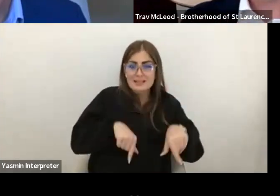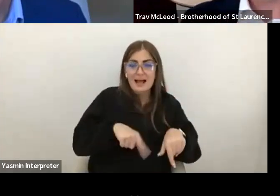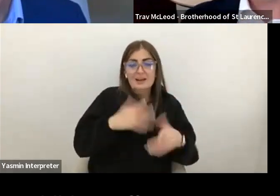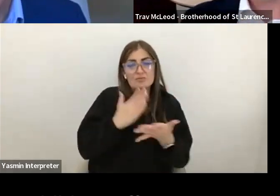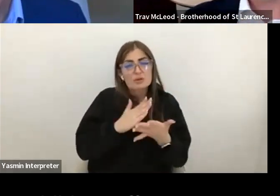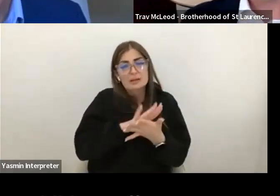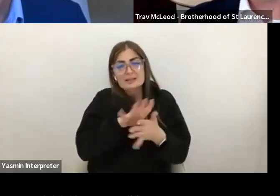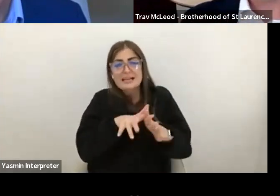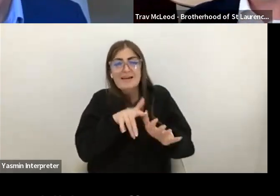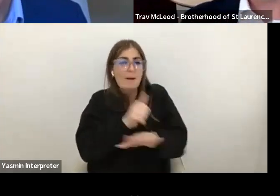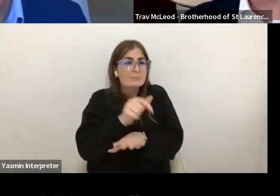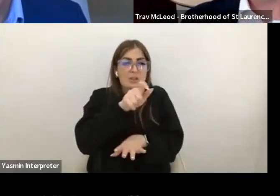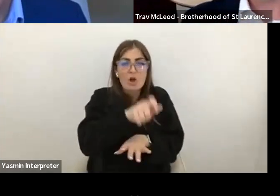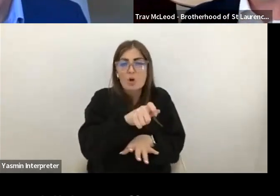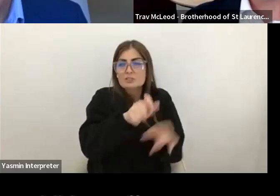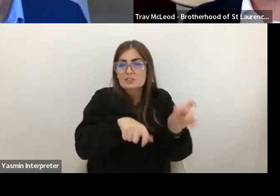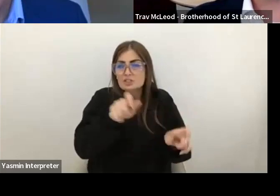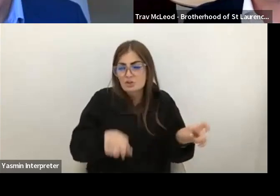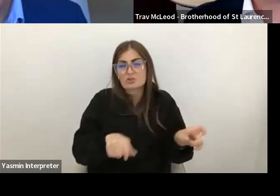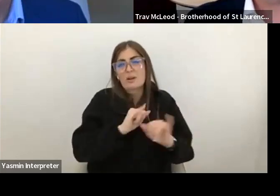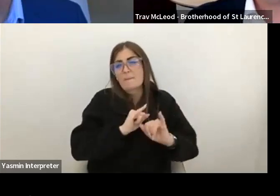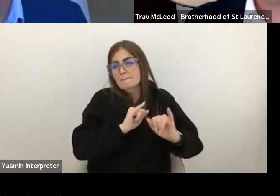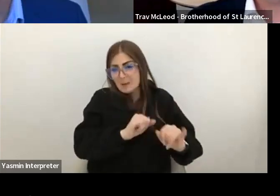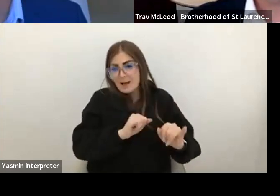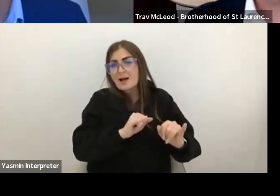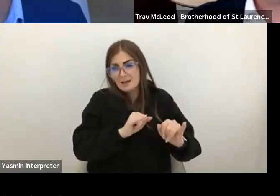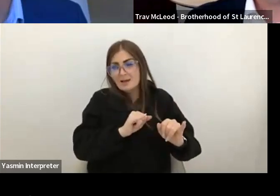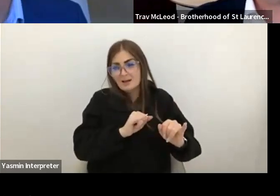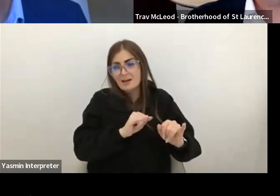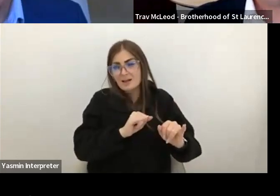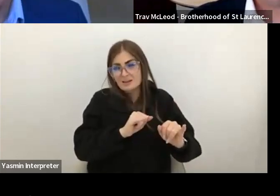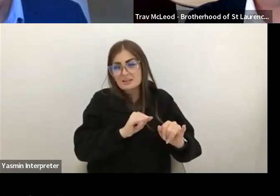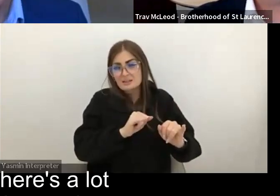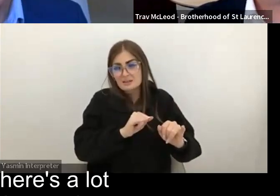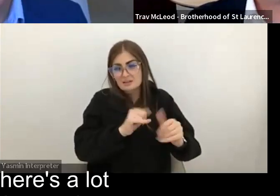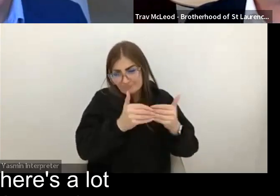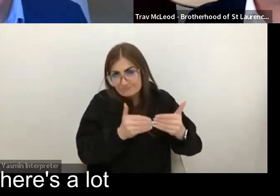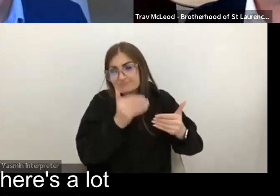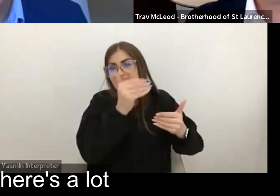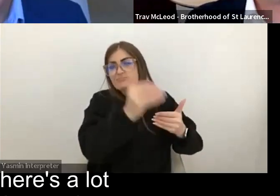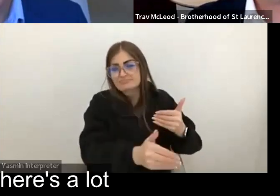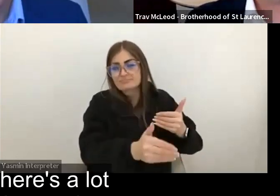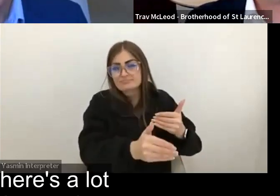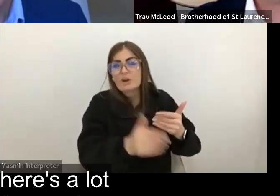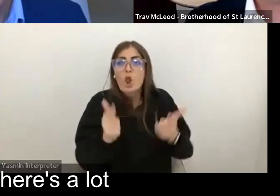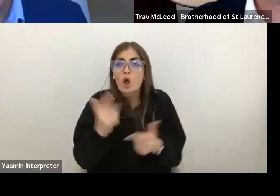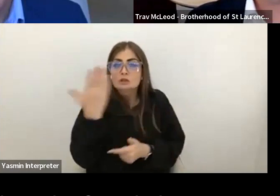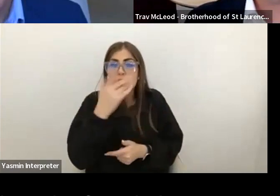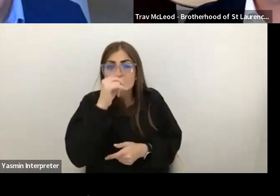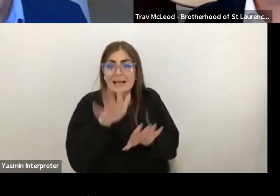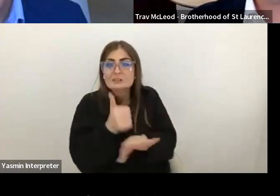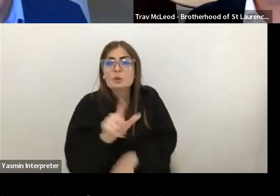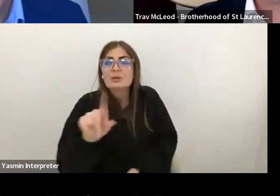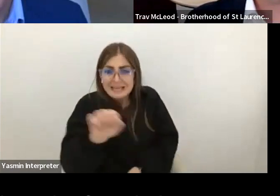sets those children off in for a poor trajectory. Of course, there's a lot that schools can do, but